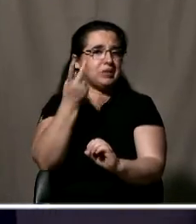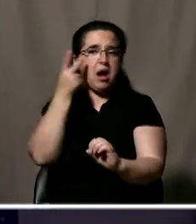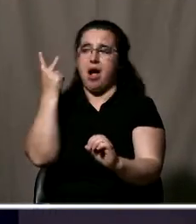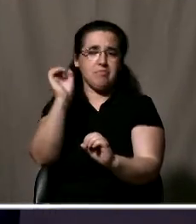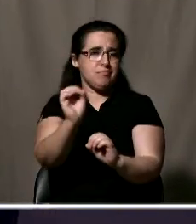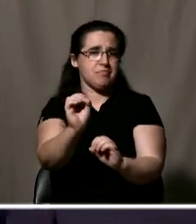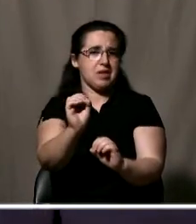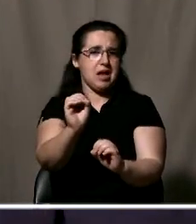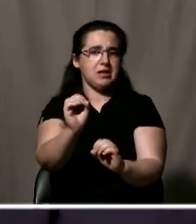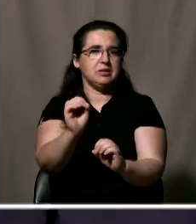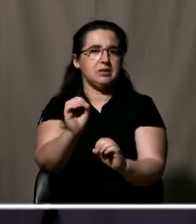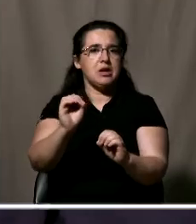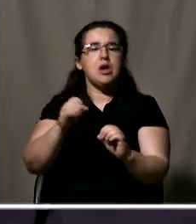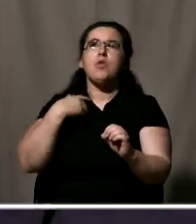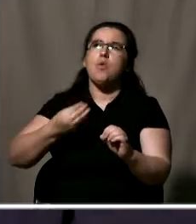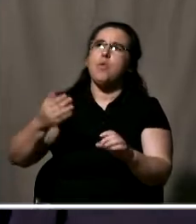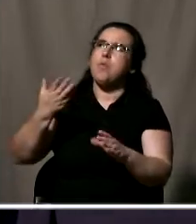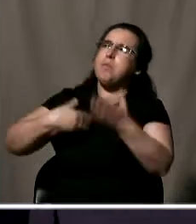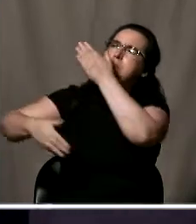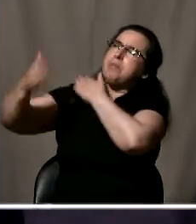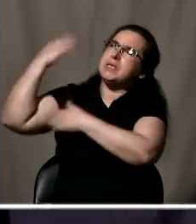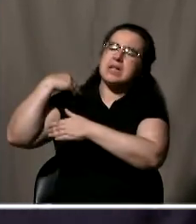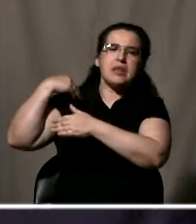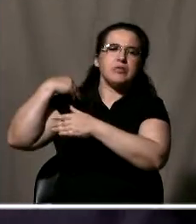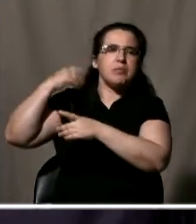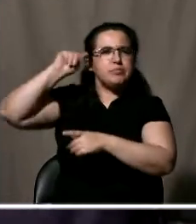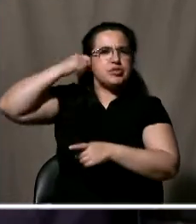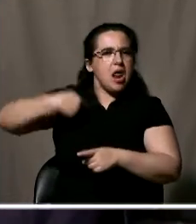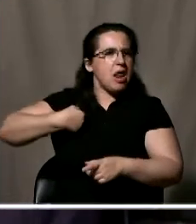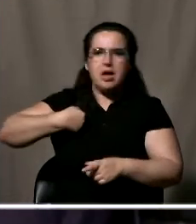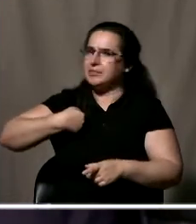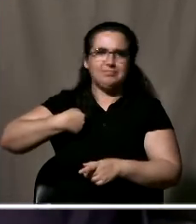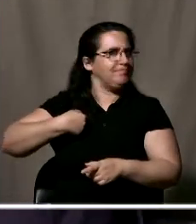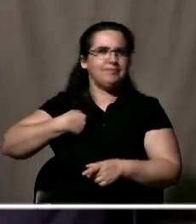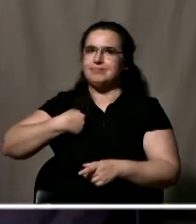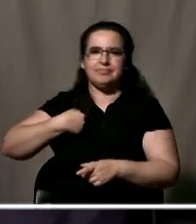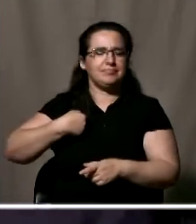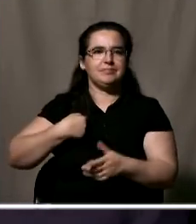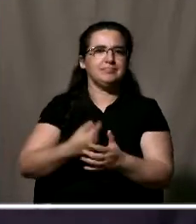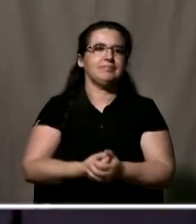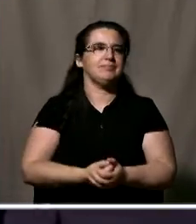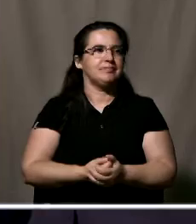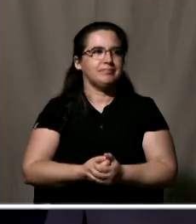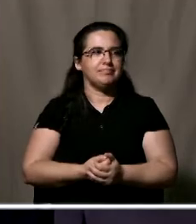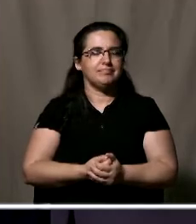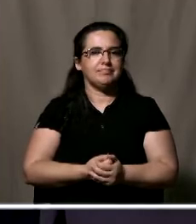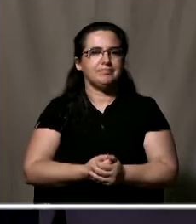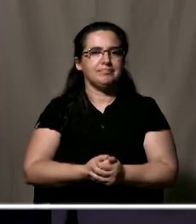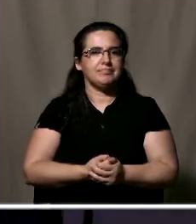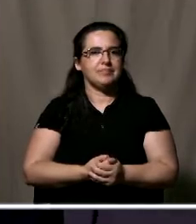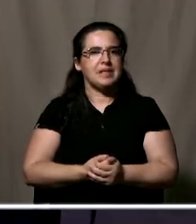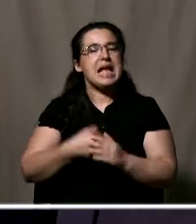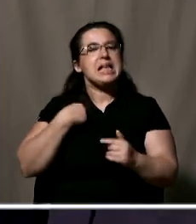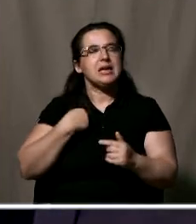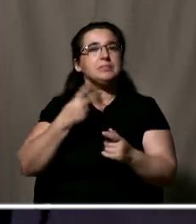to strangle him. Ele não deixou que o passado o amordaçasse. He looked away from the worries that he had about making success in the future.